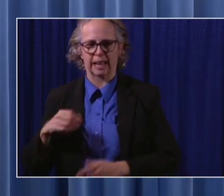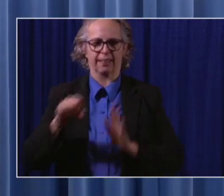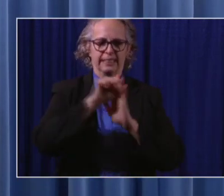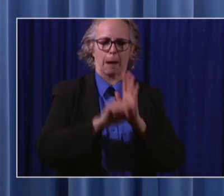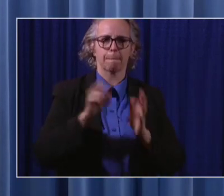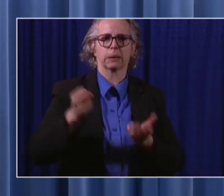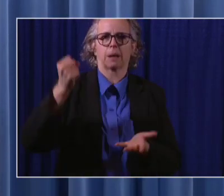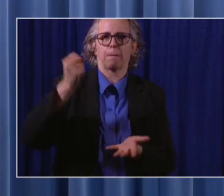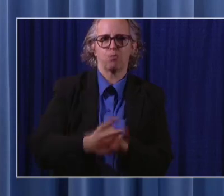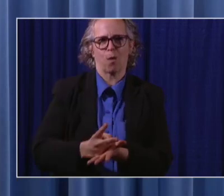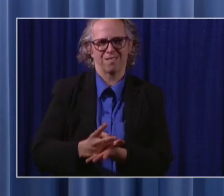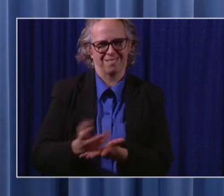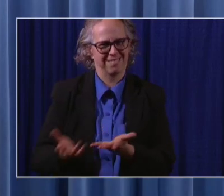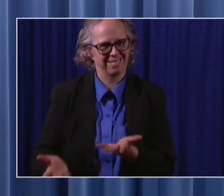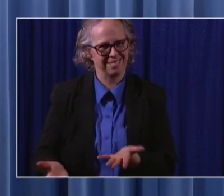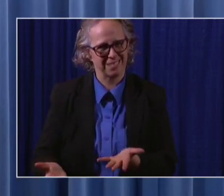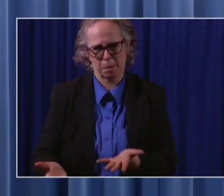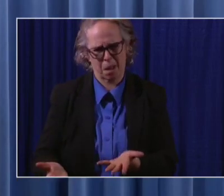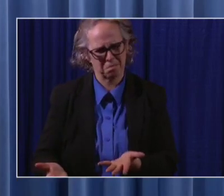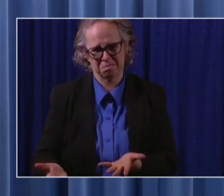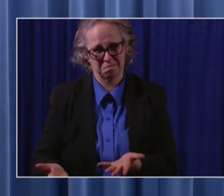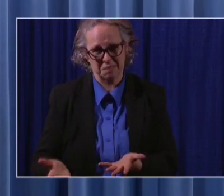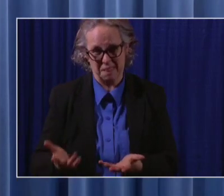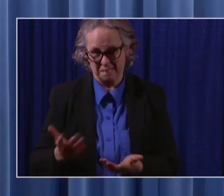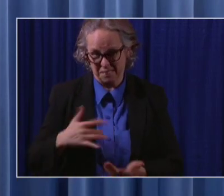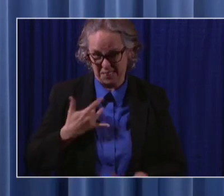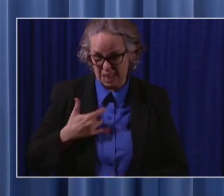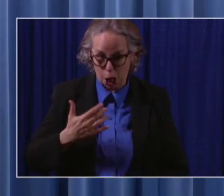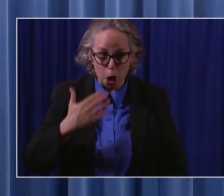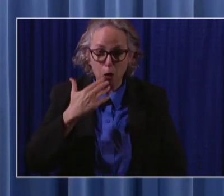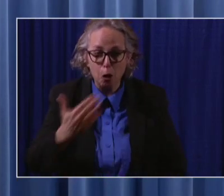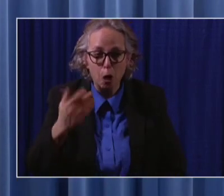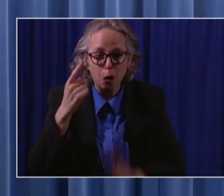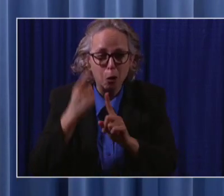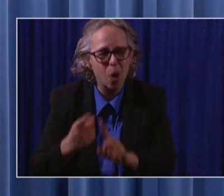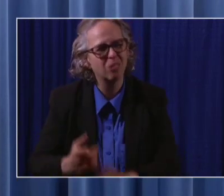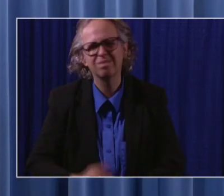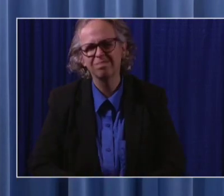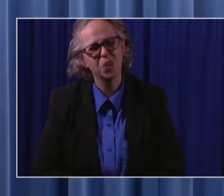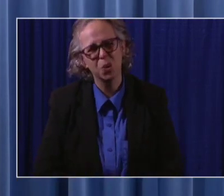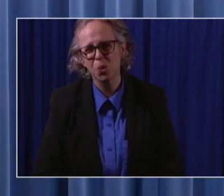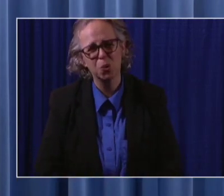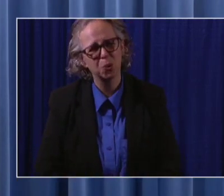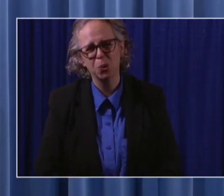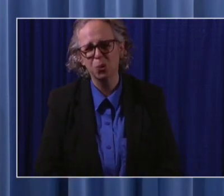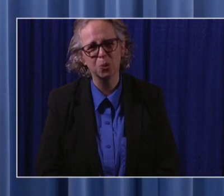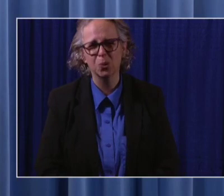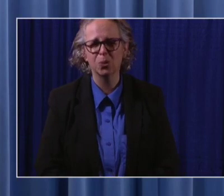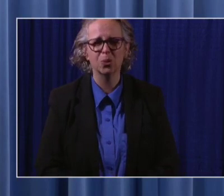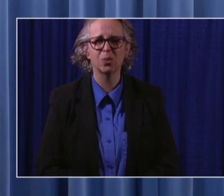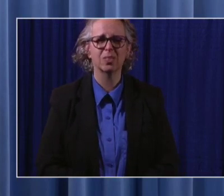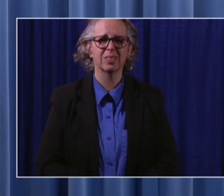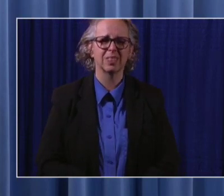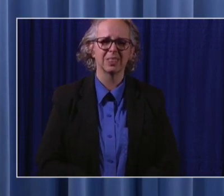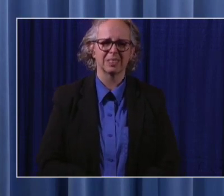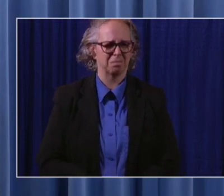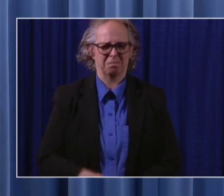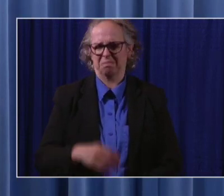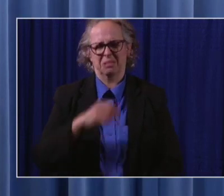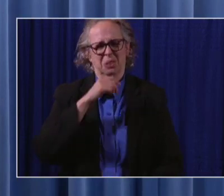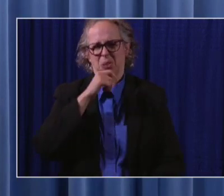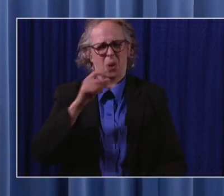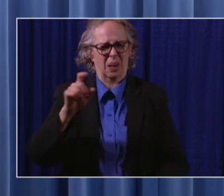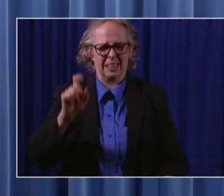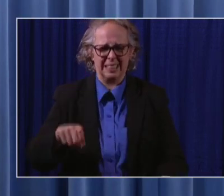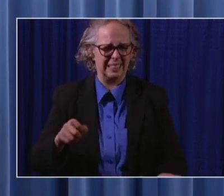what we should strive for. I see no reason that would occur. It's hard for me to envision a